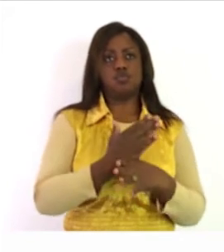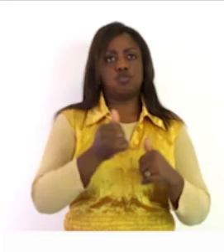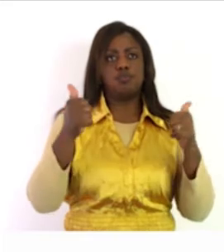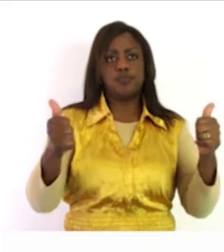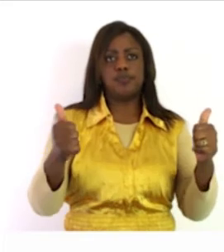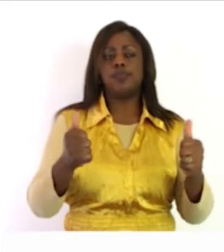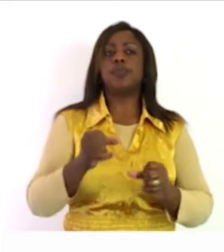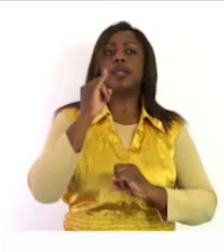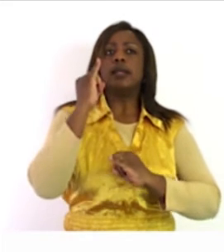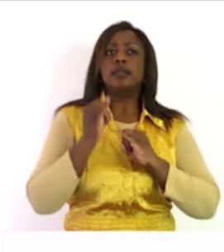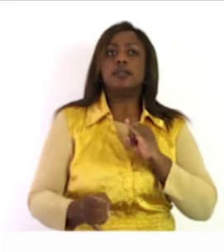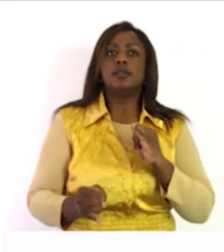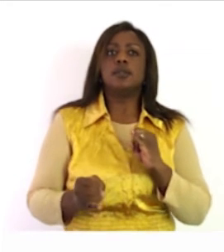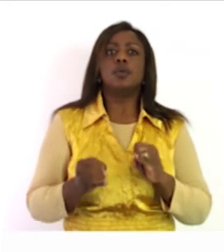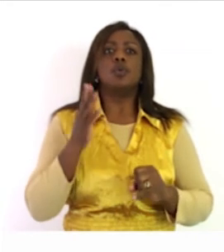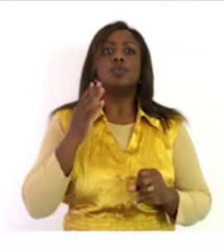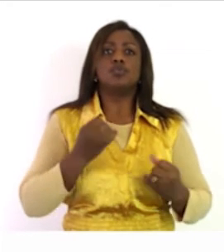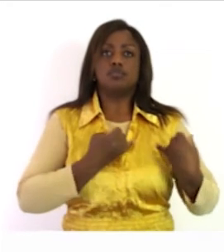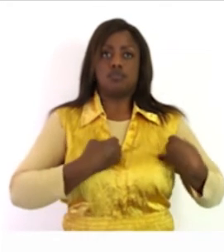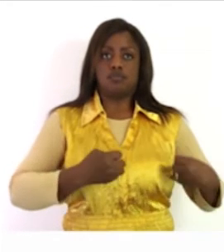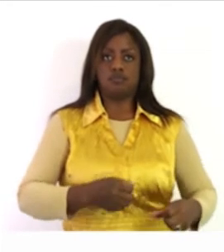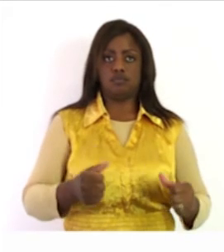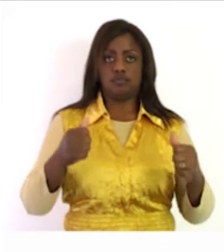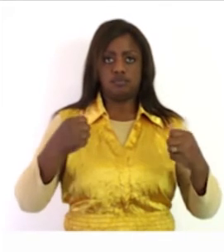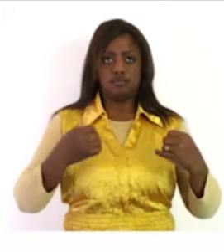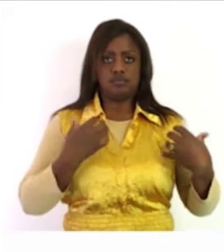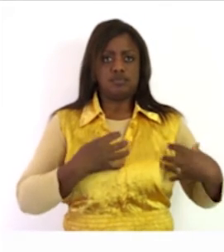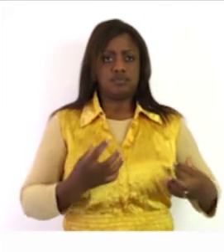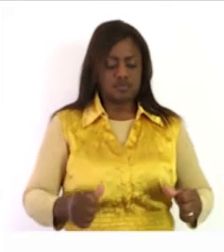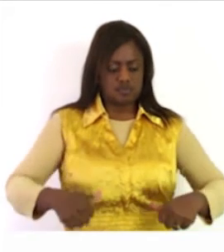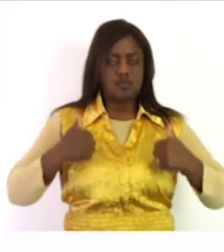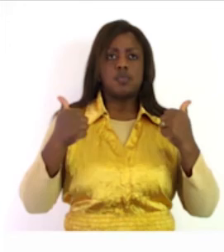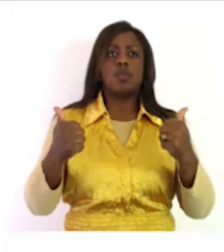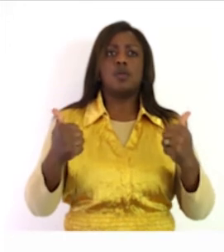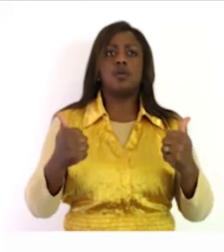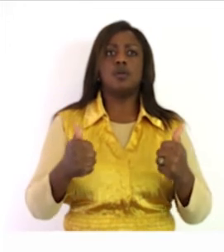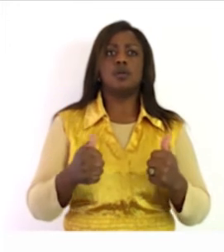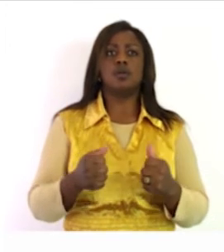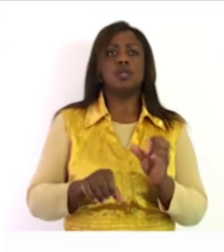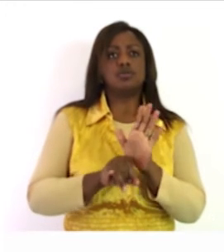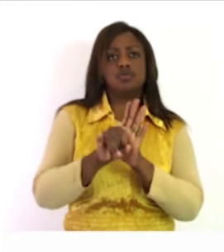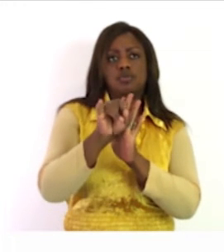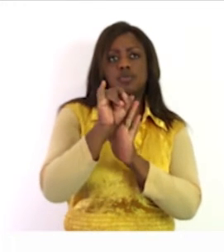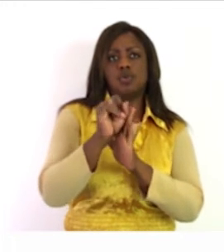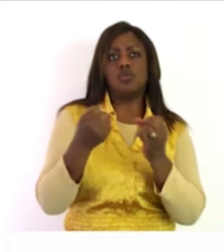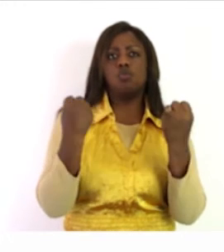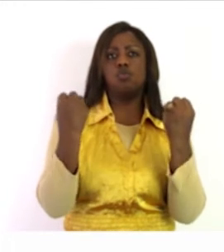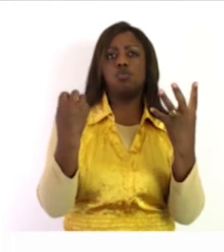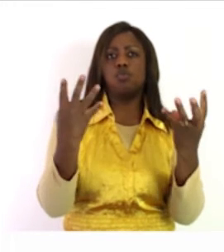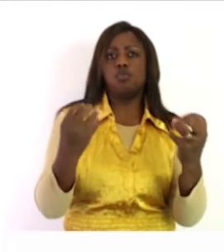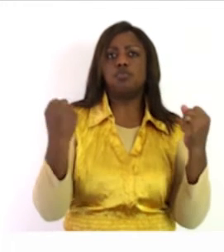efficiently. And when your heart and lung health improve, you have more energy to